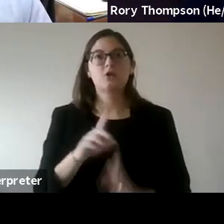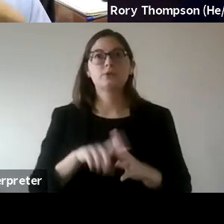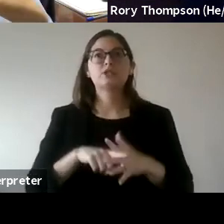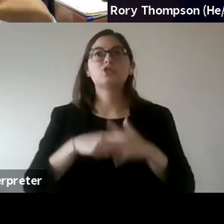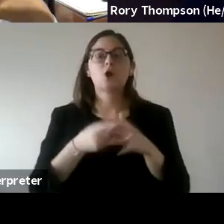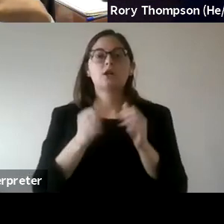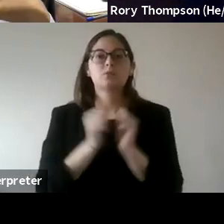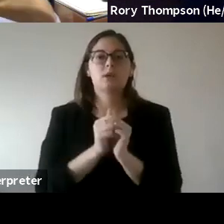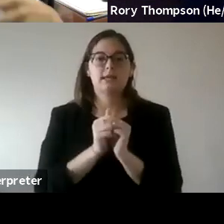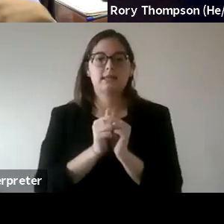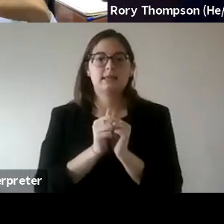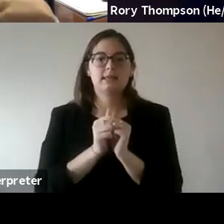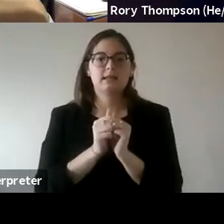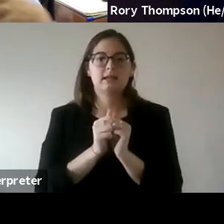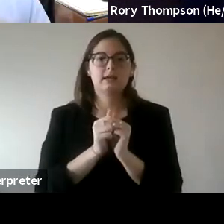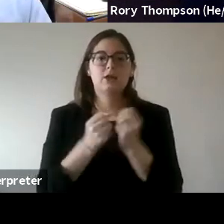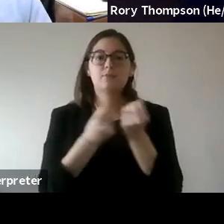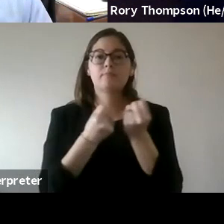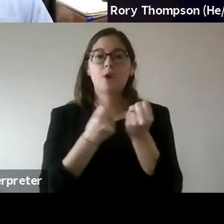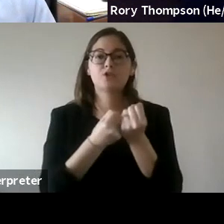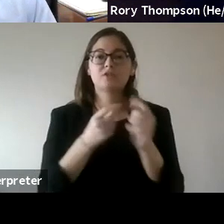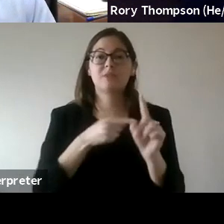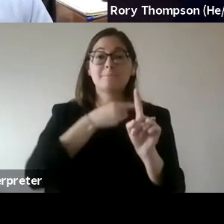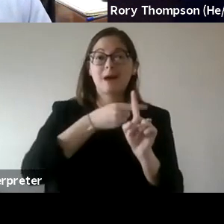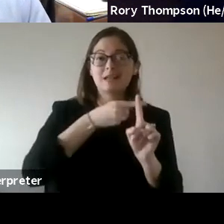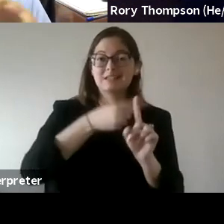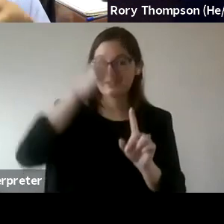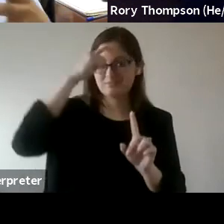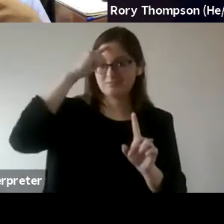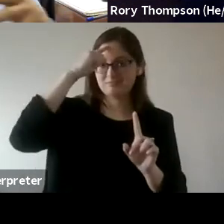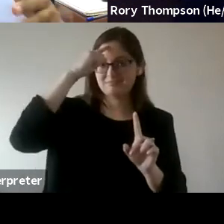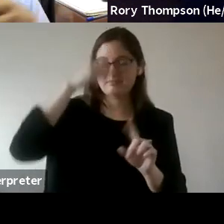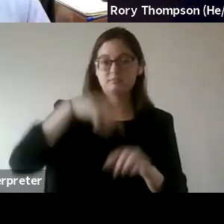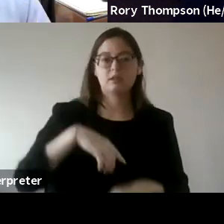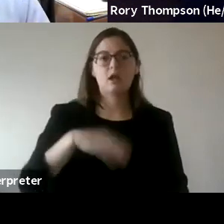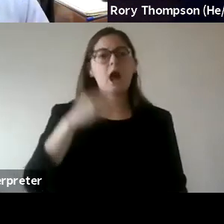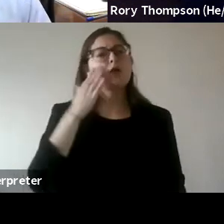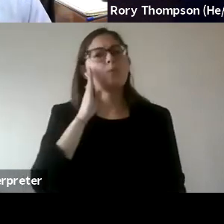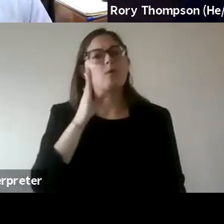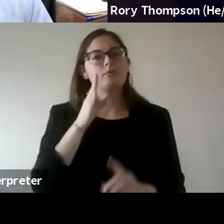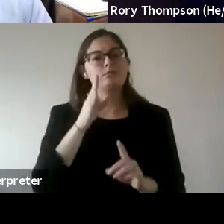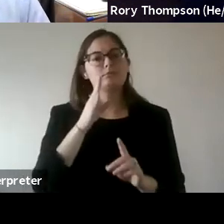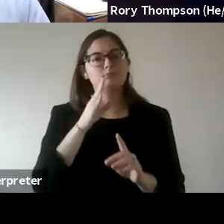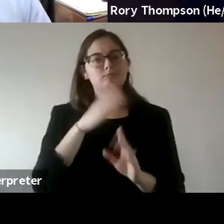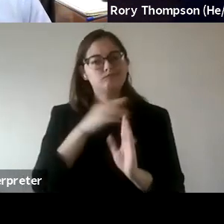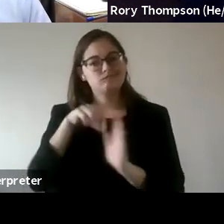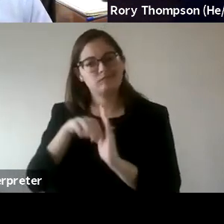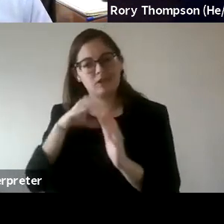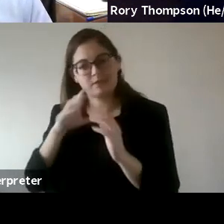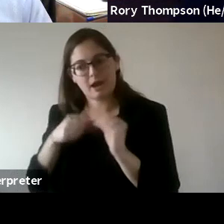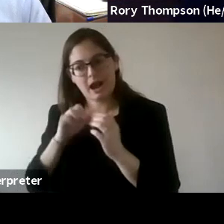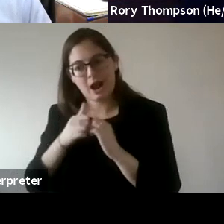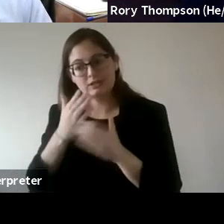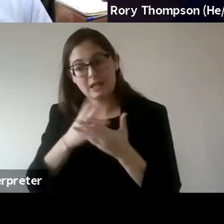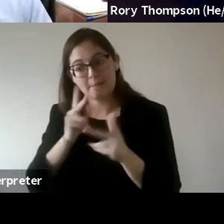with the promotion of the positivity in mind. And I know we'll get a little bit probably into a conversation of how some